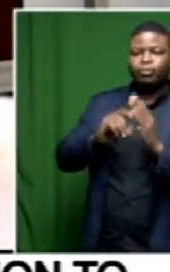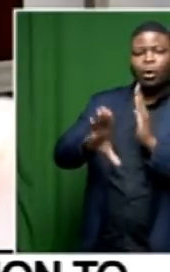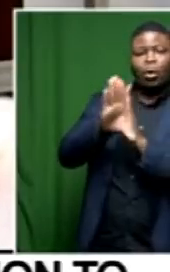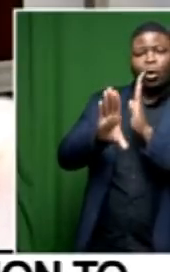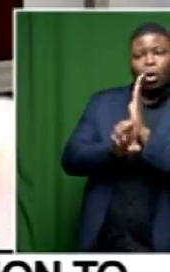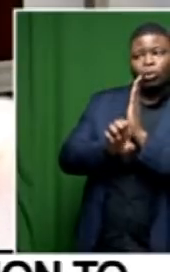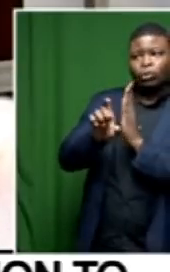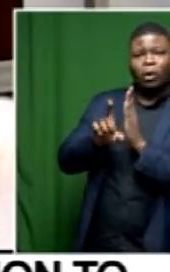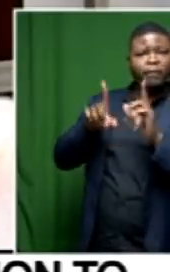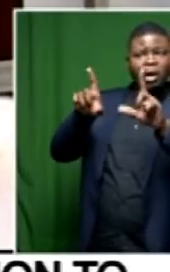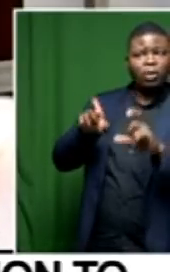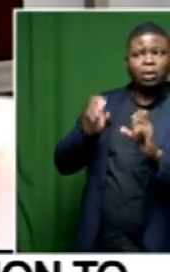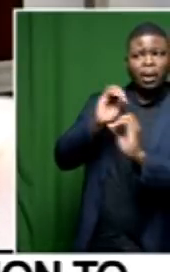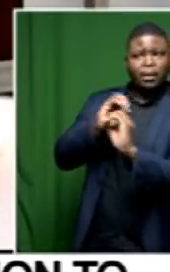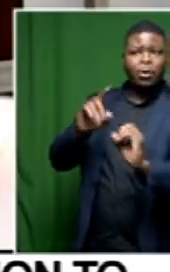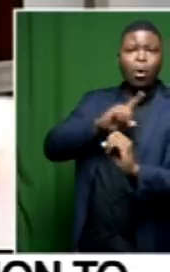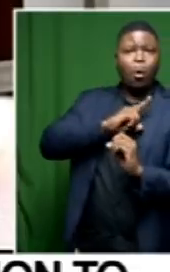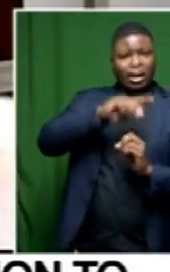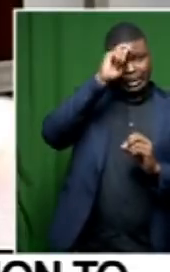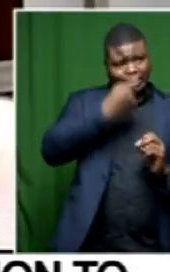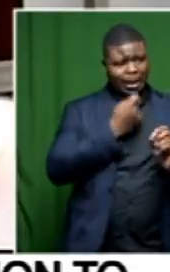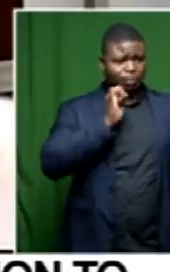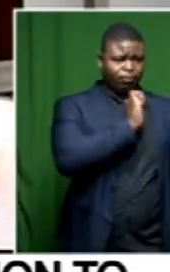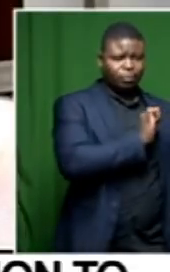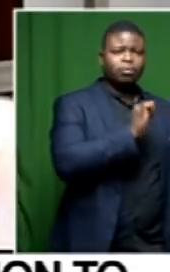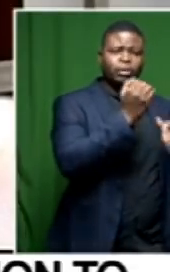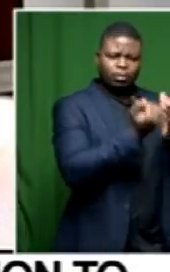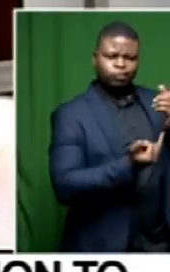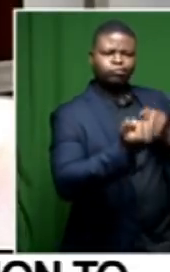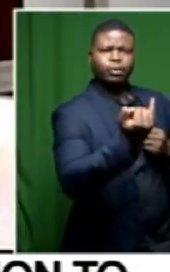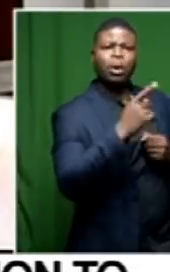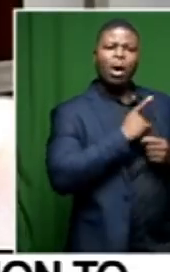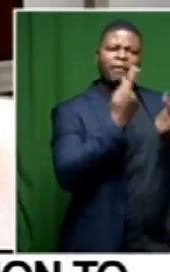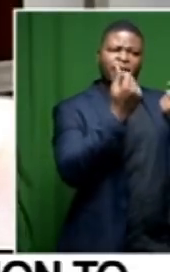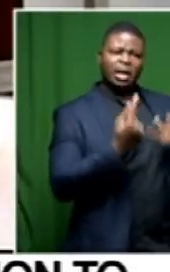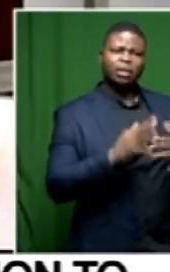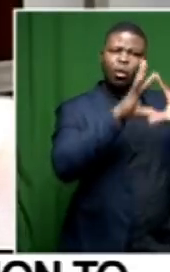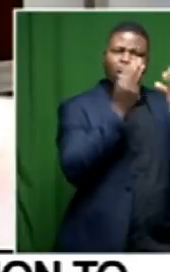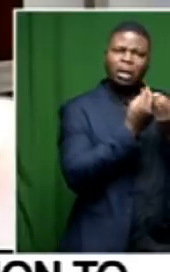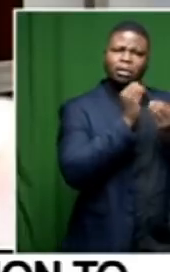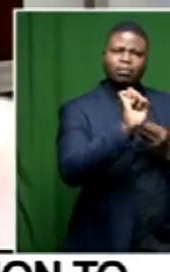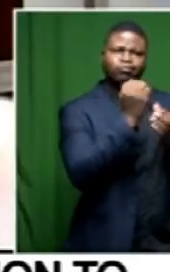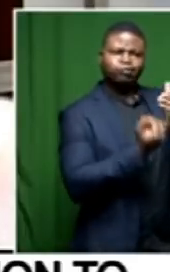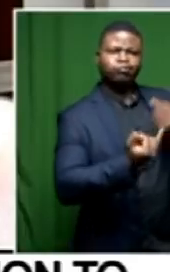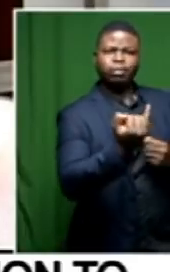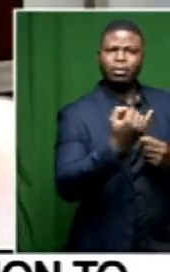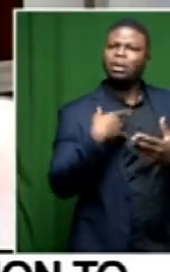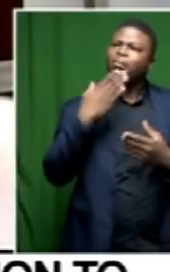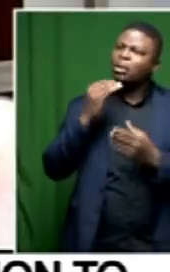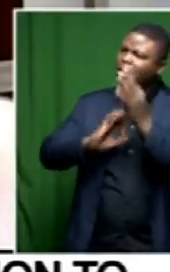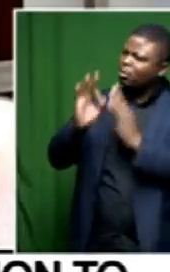said to be financially independent as an adult. So what is a family member according to the code?